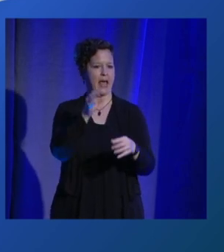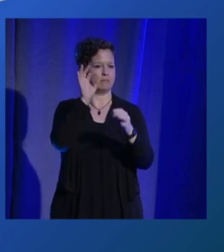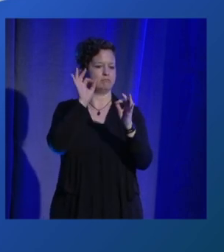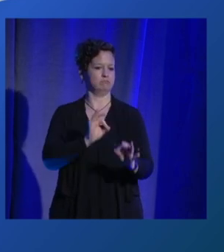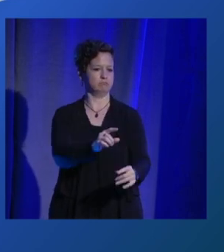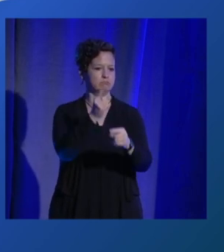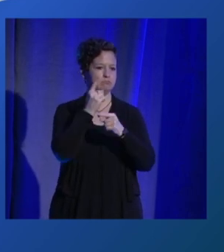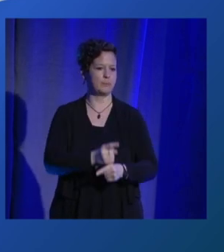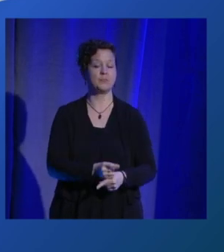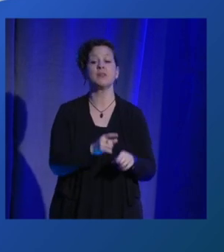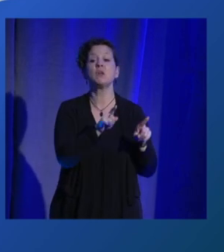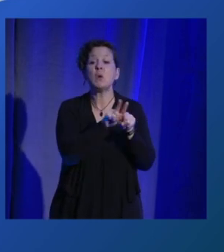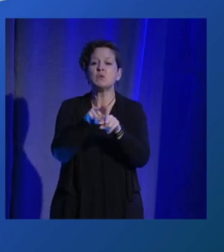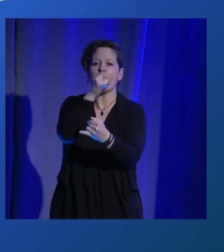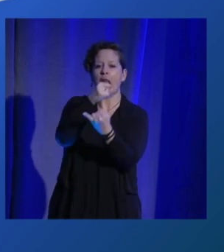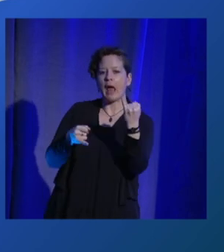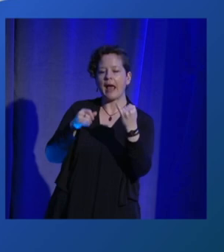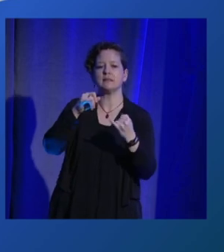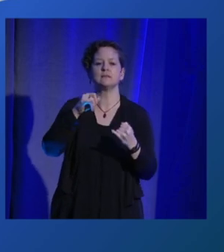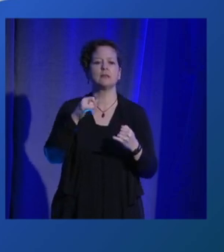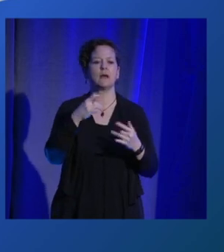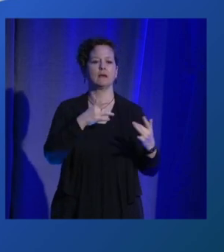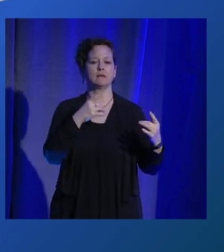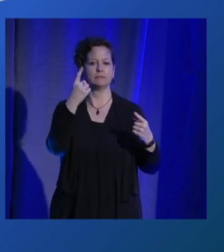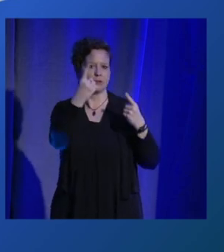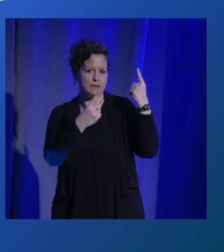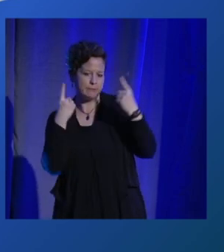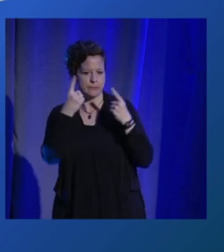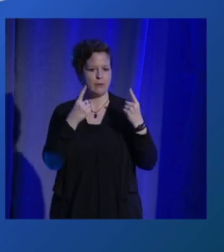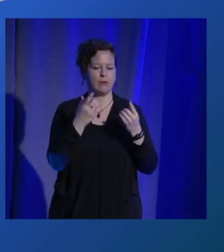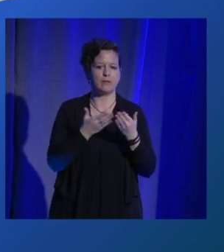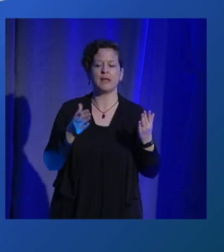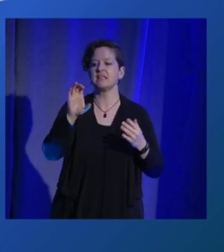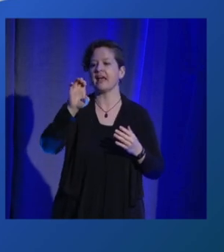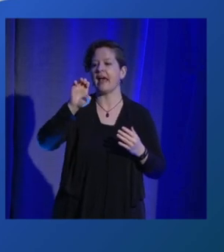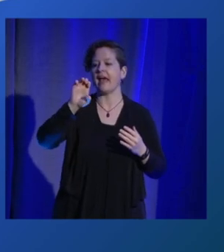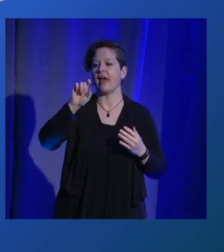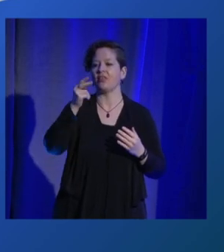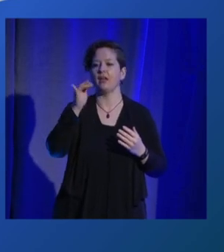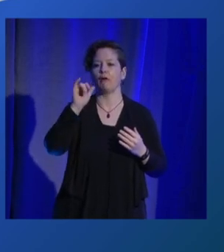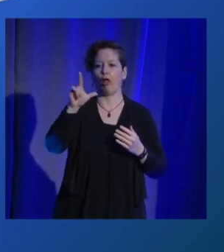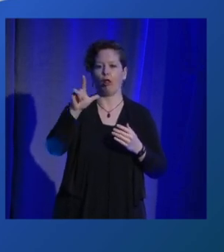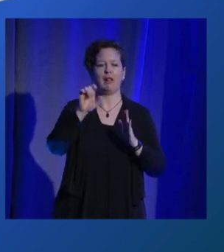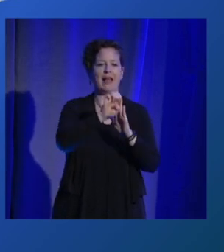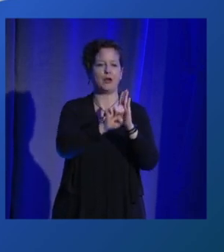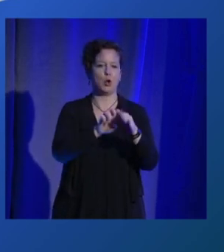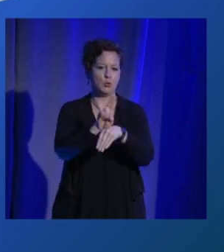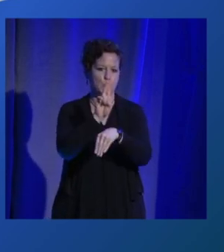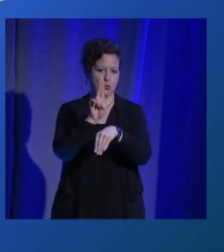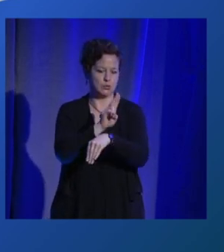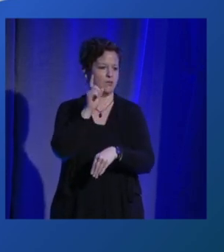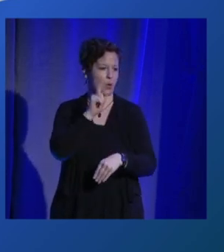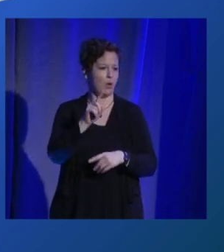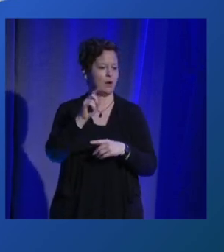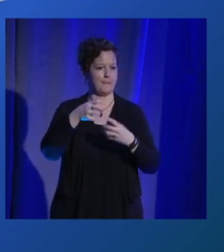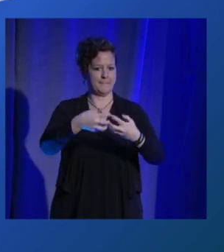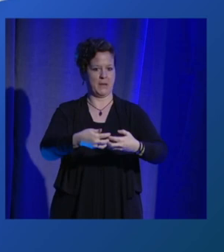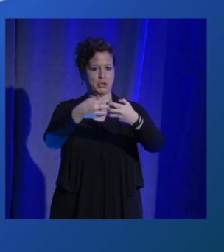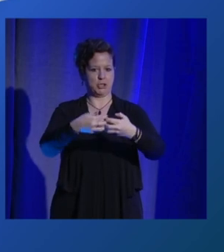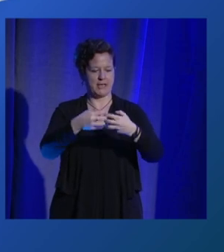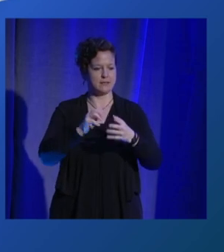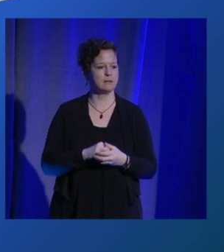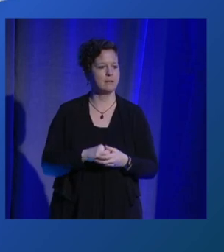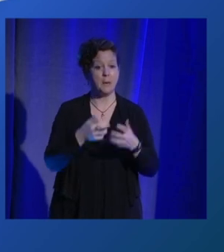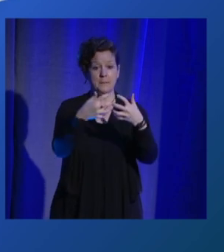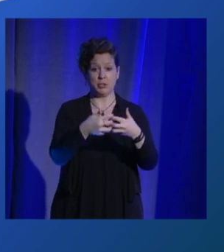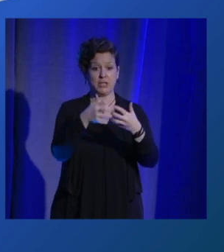ethical uses of these Technologies if we're going to rely on these machines to help us make decisions and some